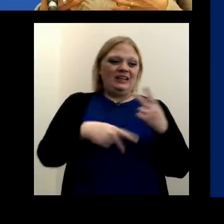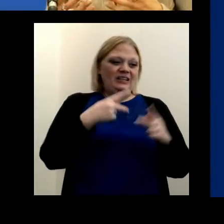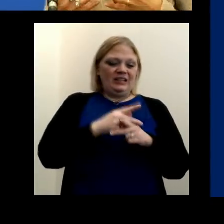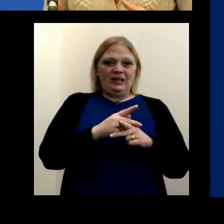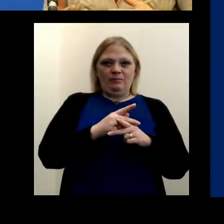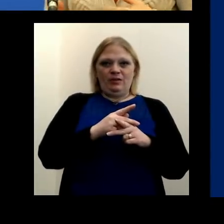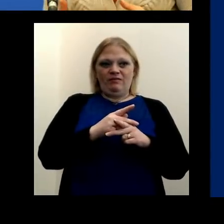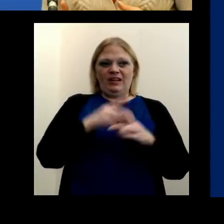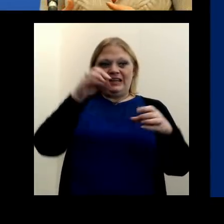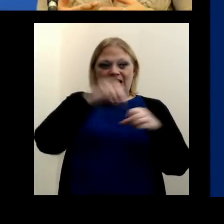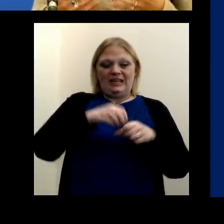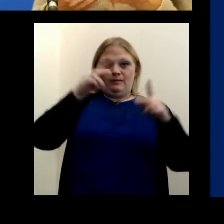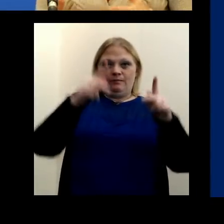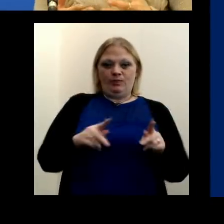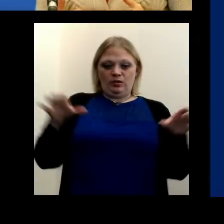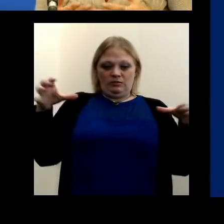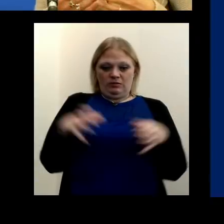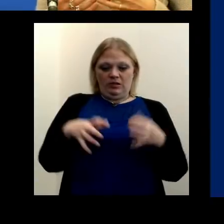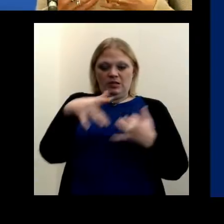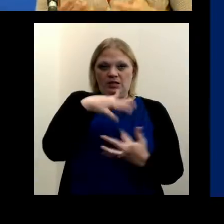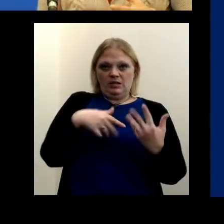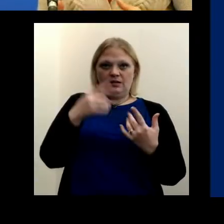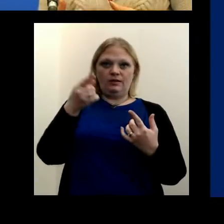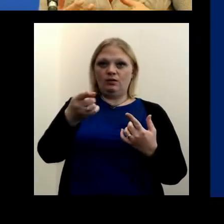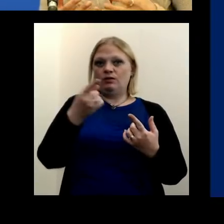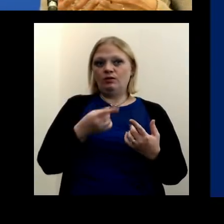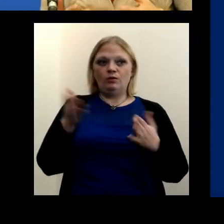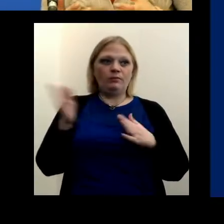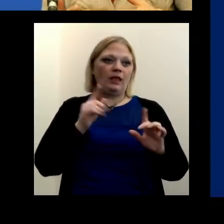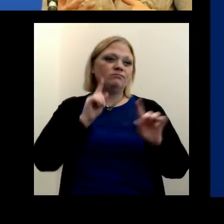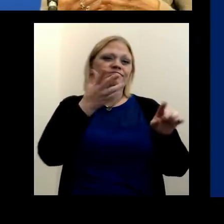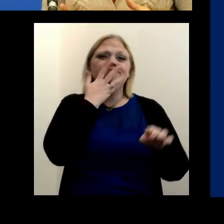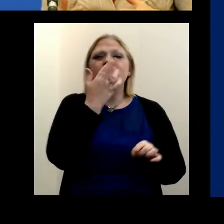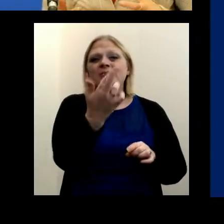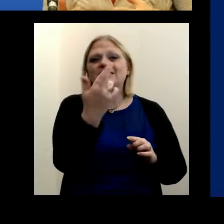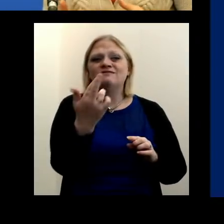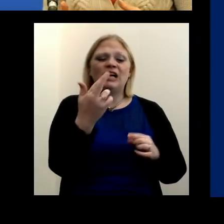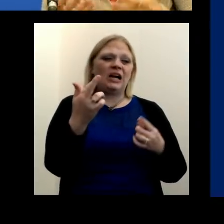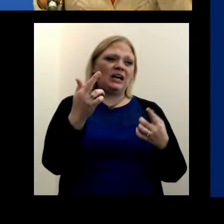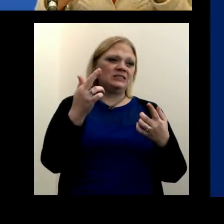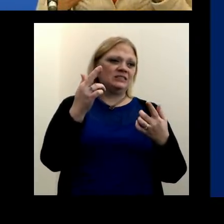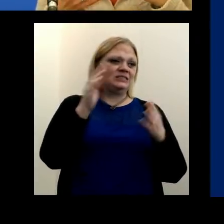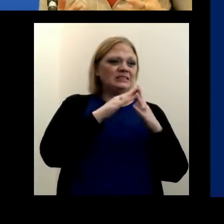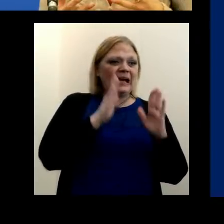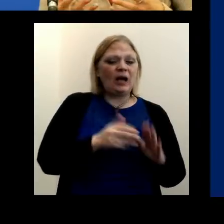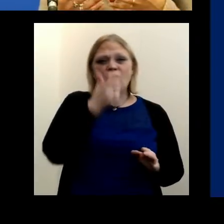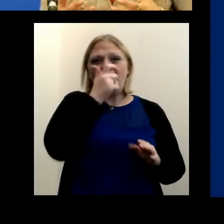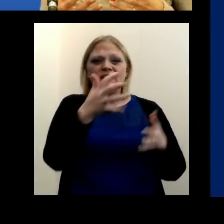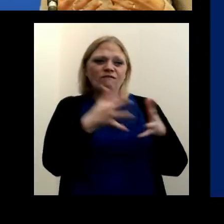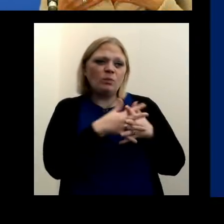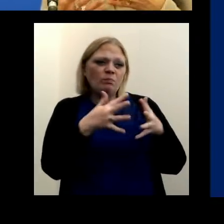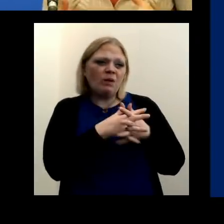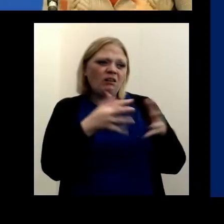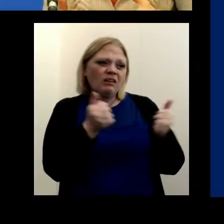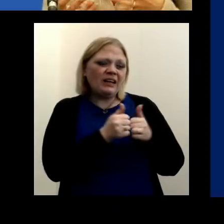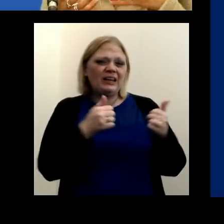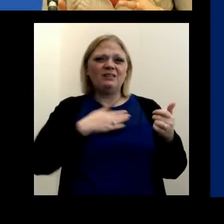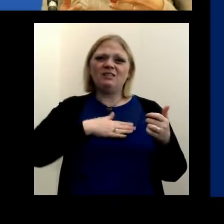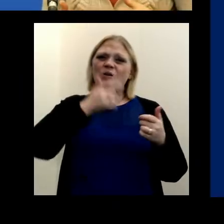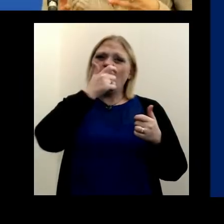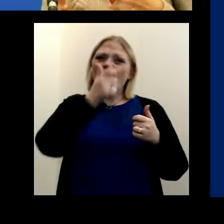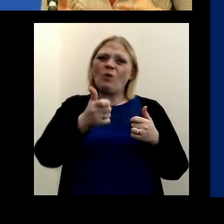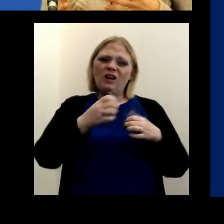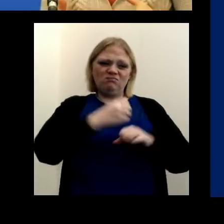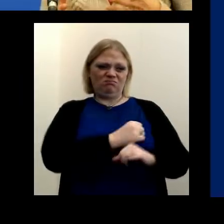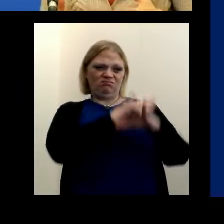gathering. So if you were planning to go over your BFF's house this evening to watch the Bills game, please watch it with them virtually in